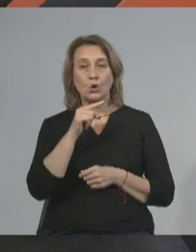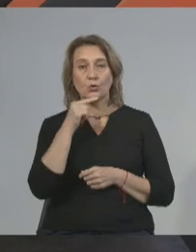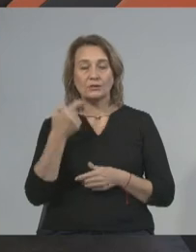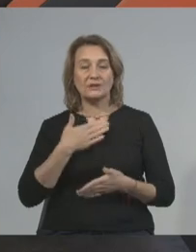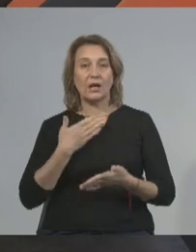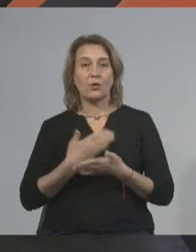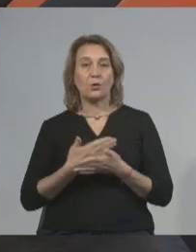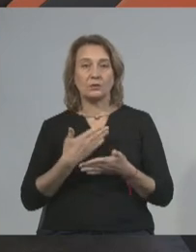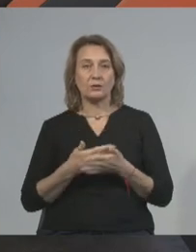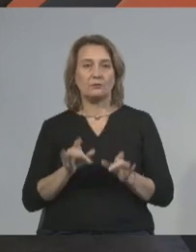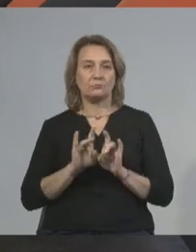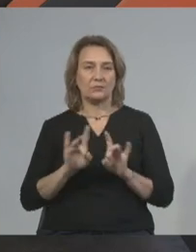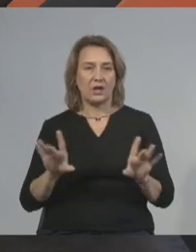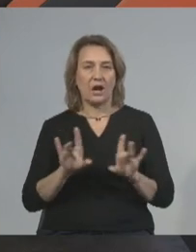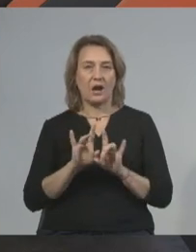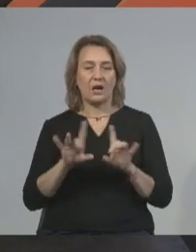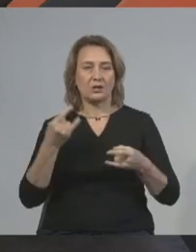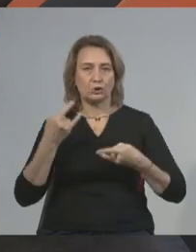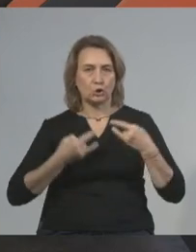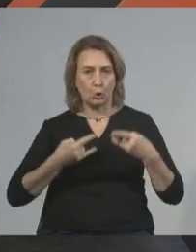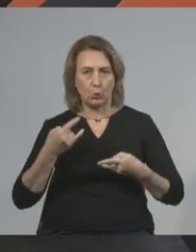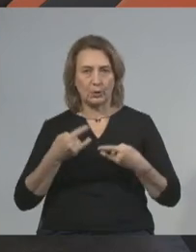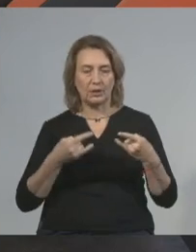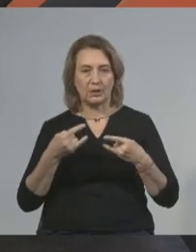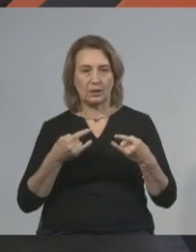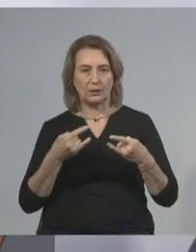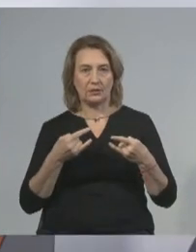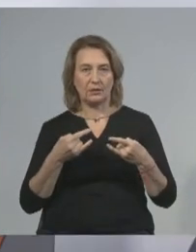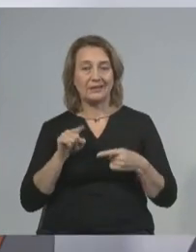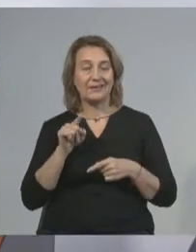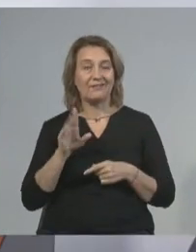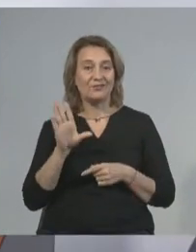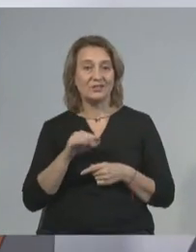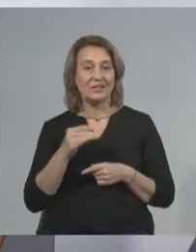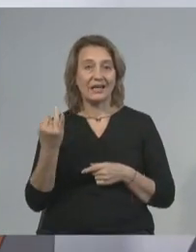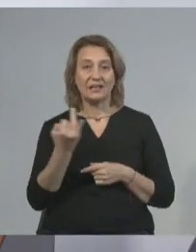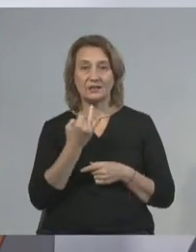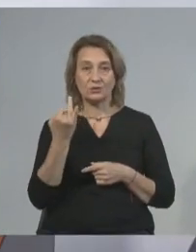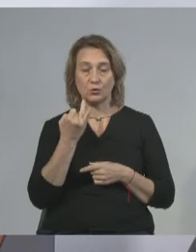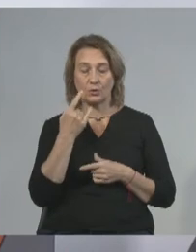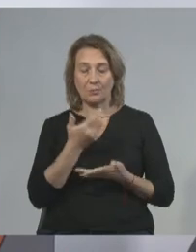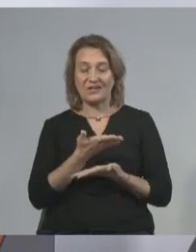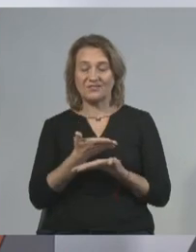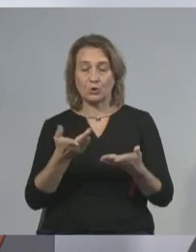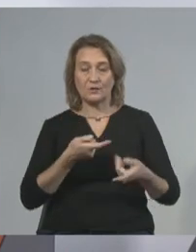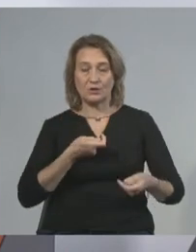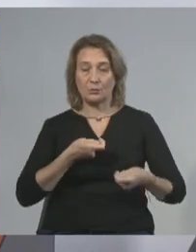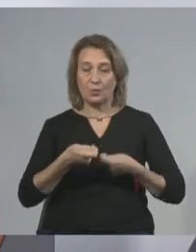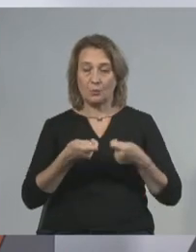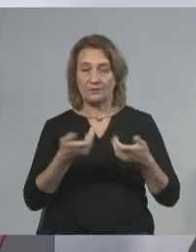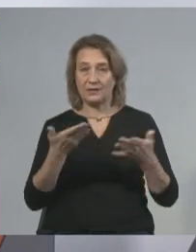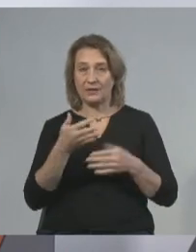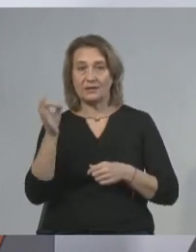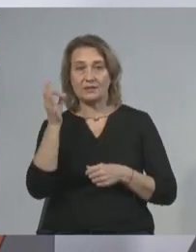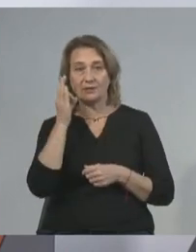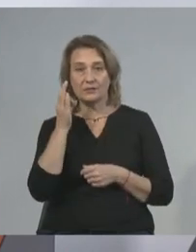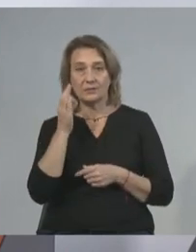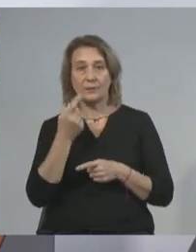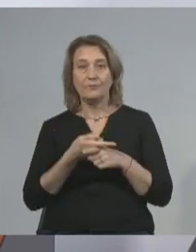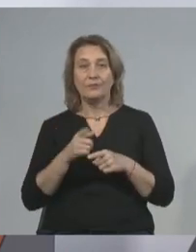to russia because it supports their narrative about ukraine as a failed state this history the story